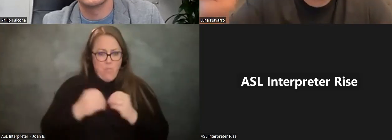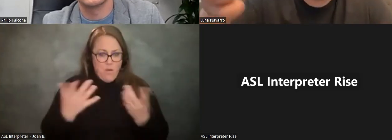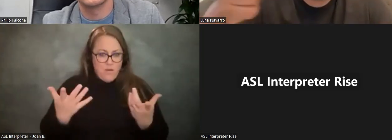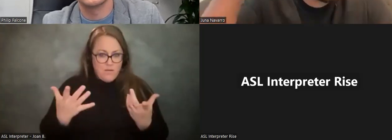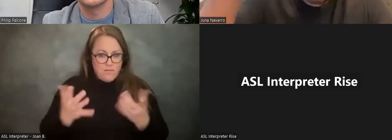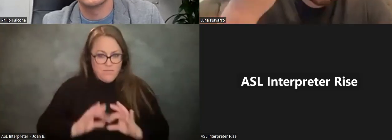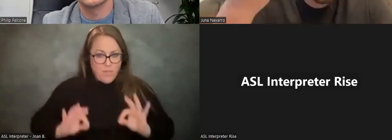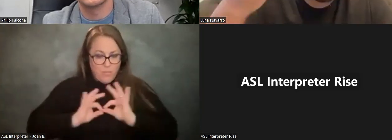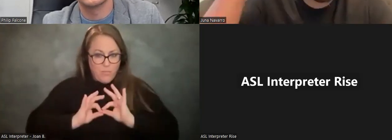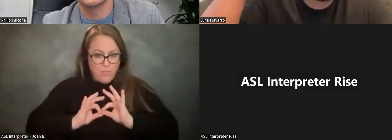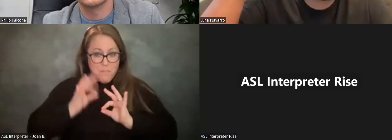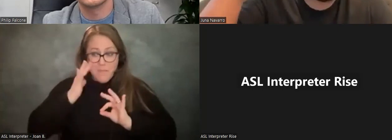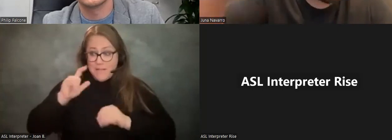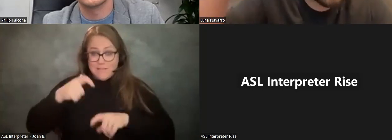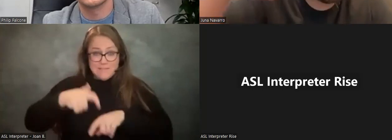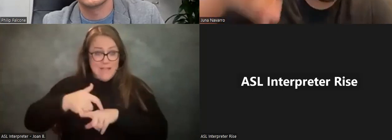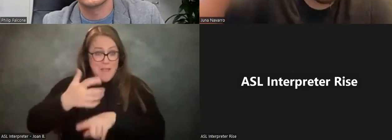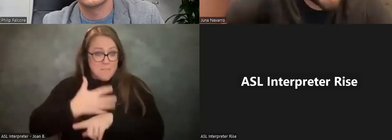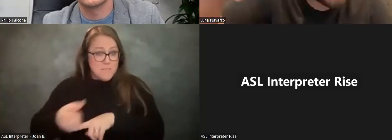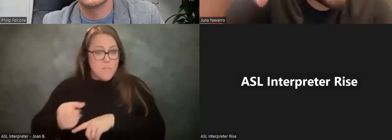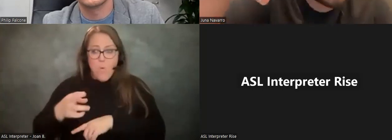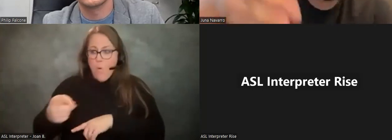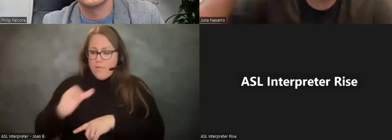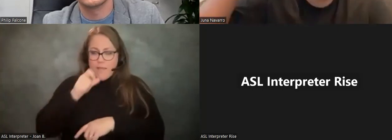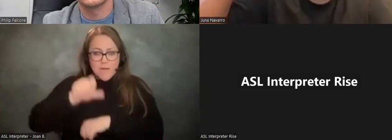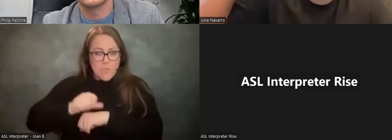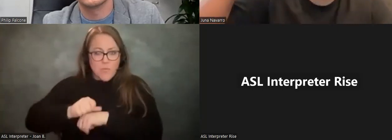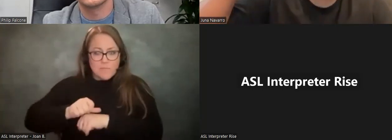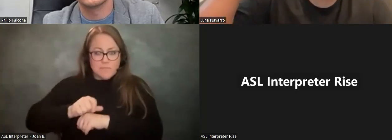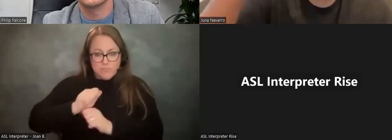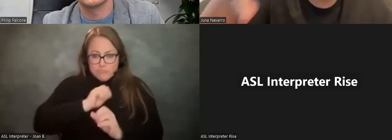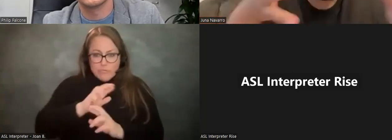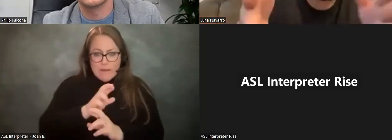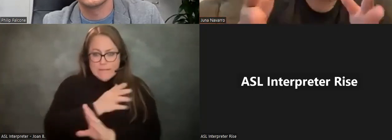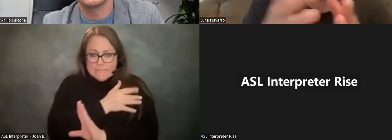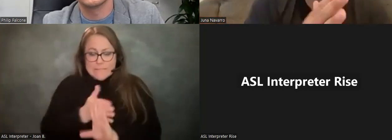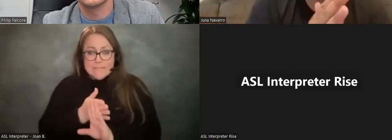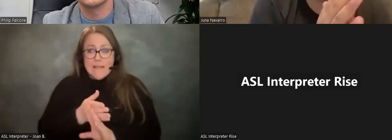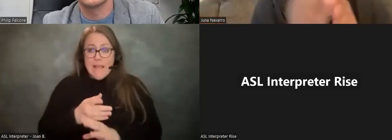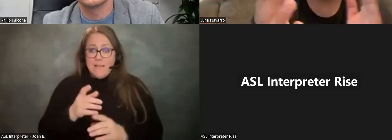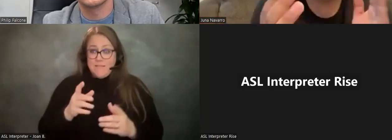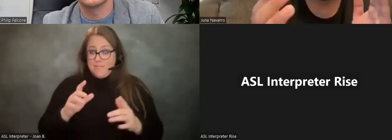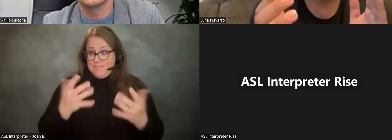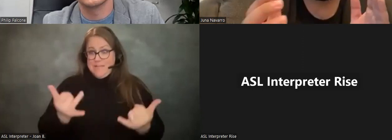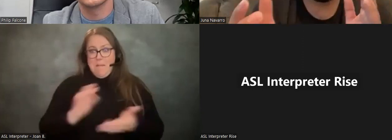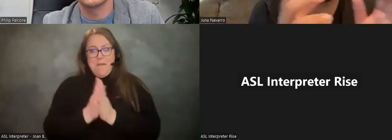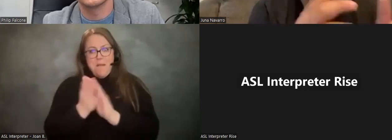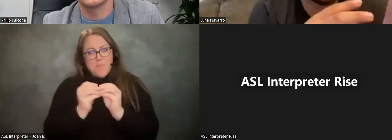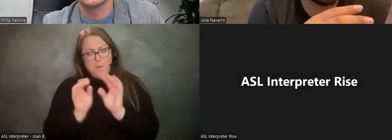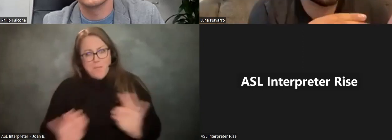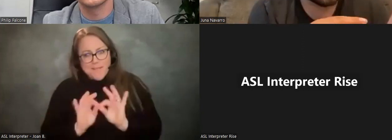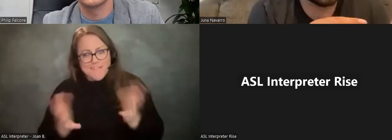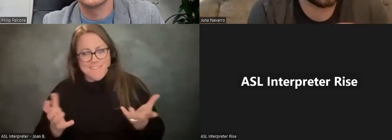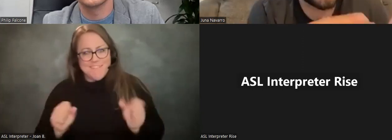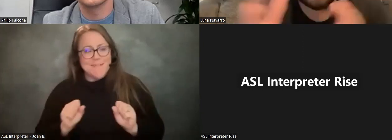because they're out of time or they haven't done their footwork. You're the only artist they know, and you're very important. So it all comes